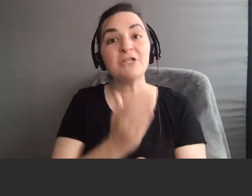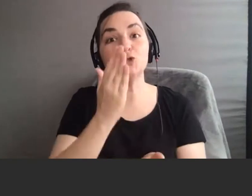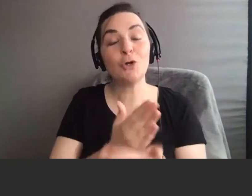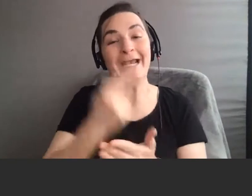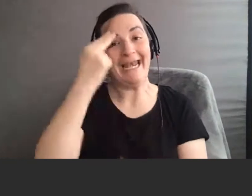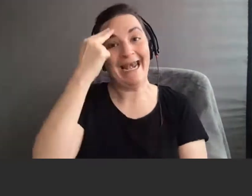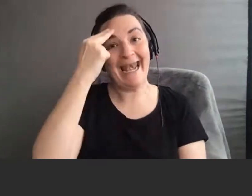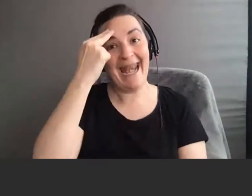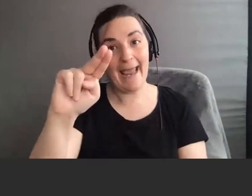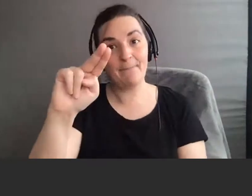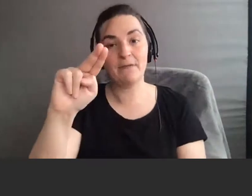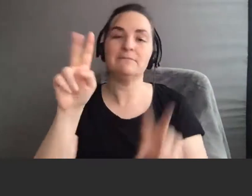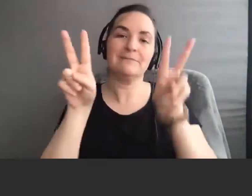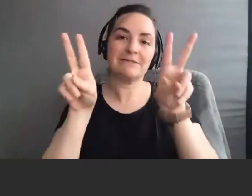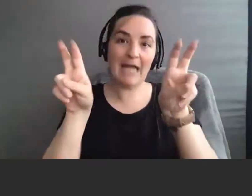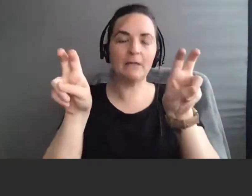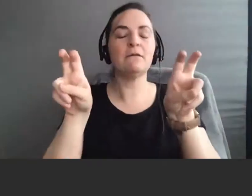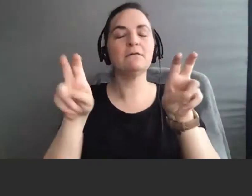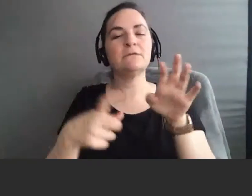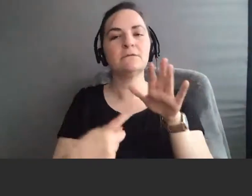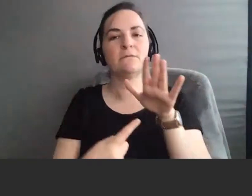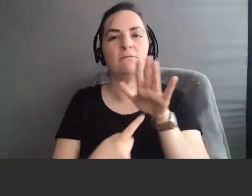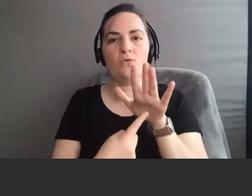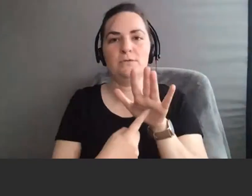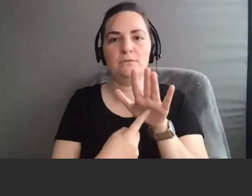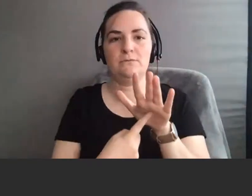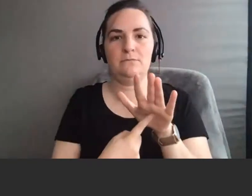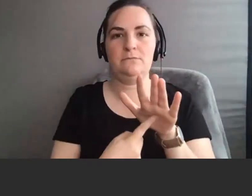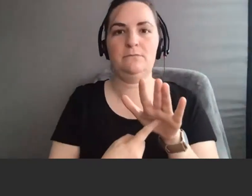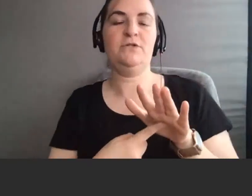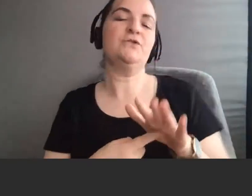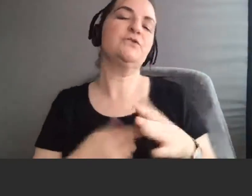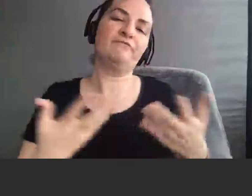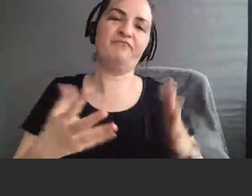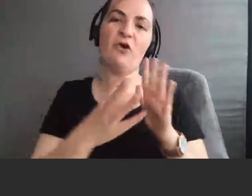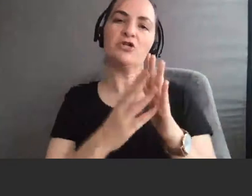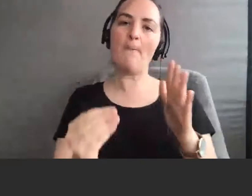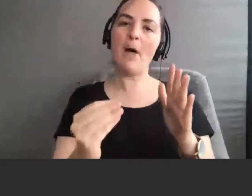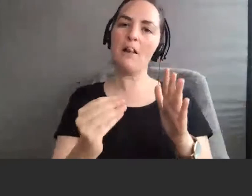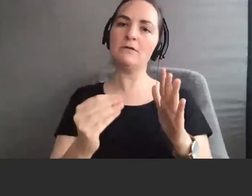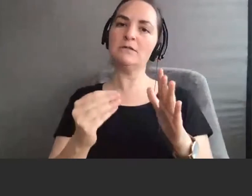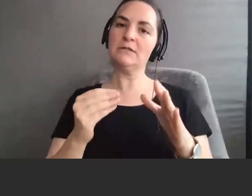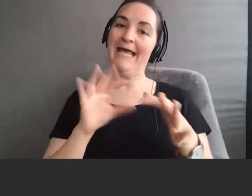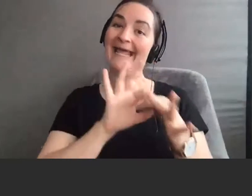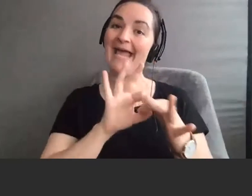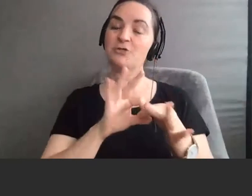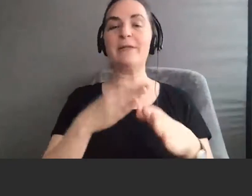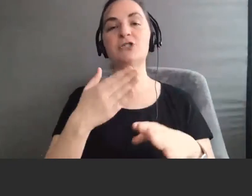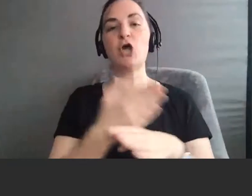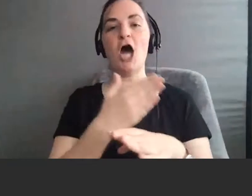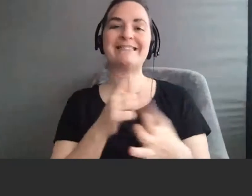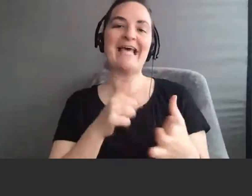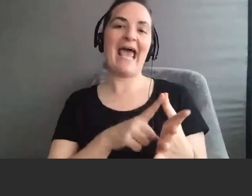distinct title. So as I suggested, engagement tasks AIE, it's clear what that document is.